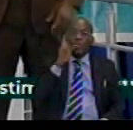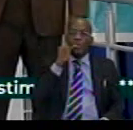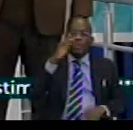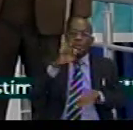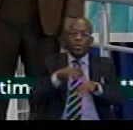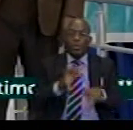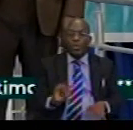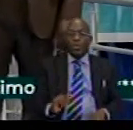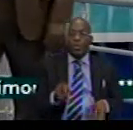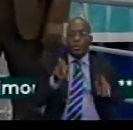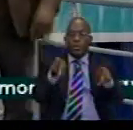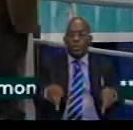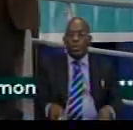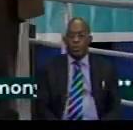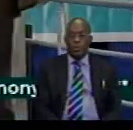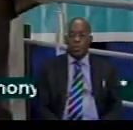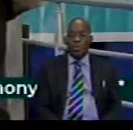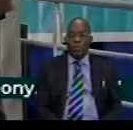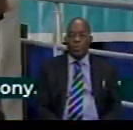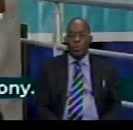people. You are touched already.